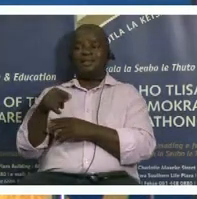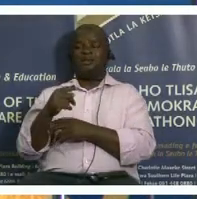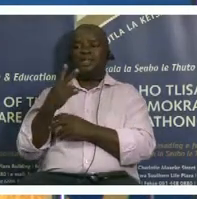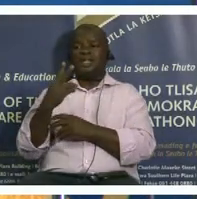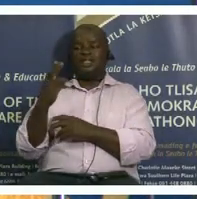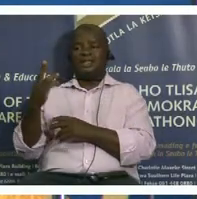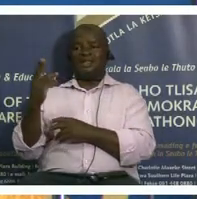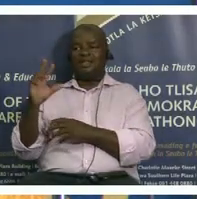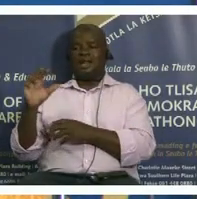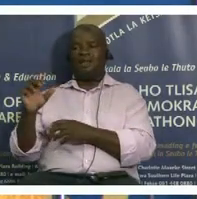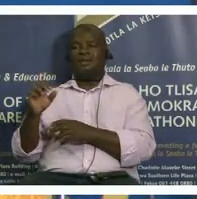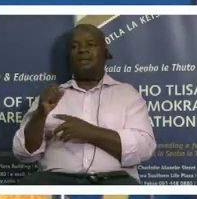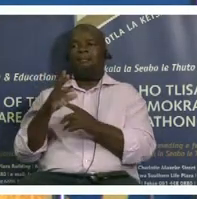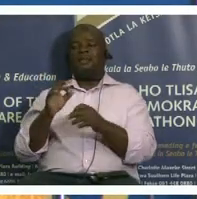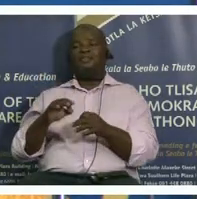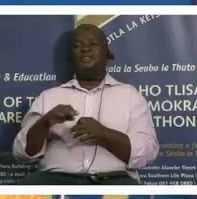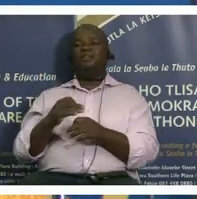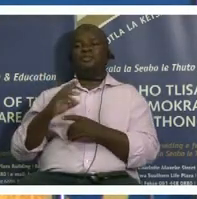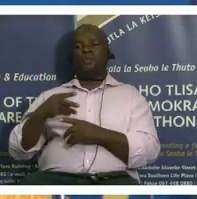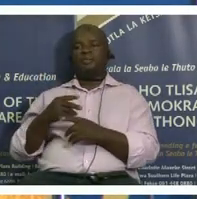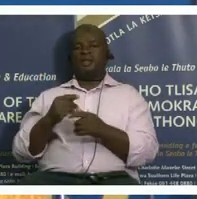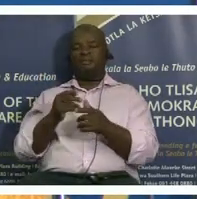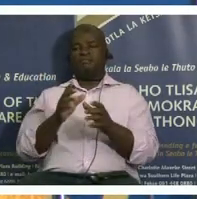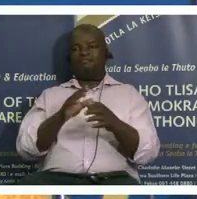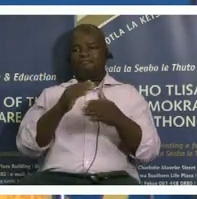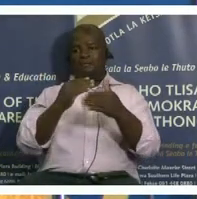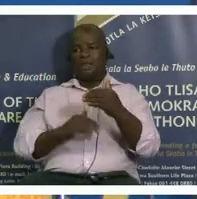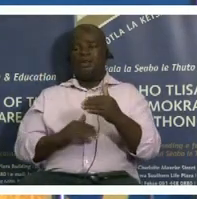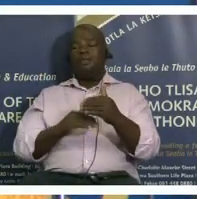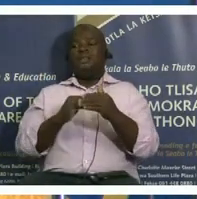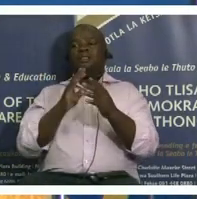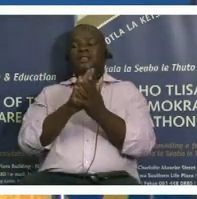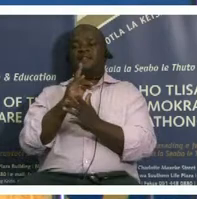36,839 beneficiaries were women, while